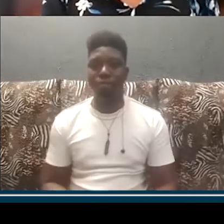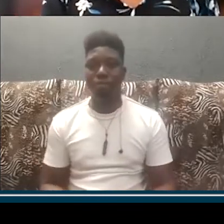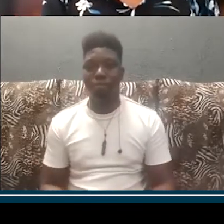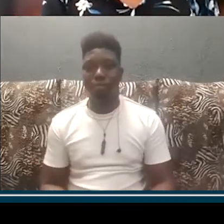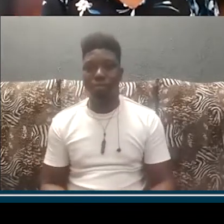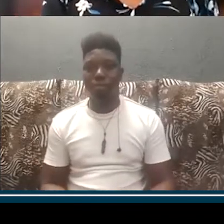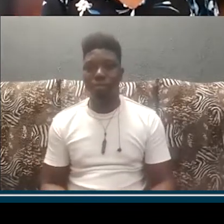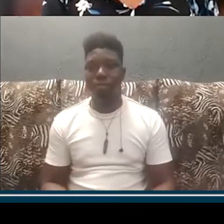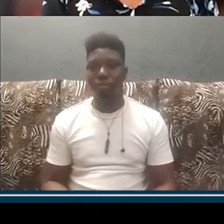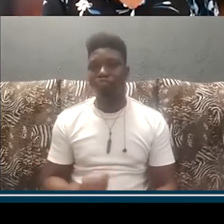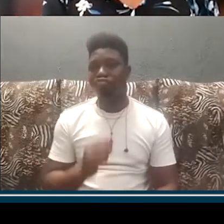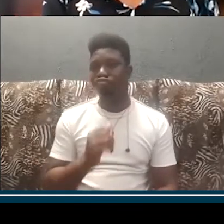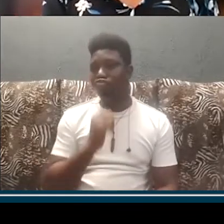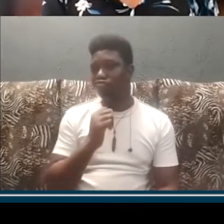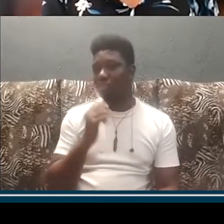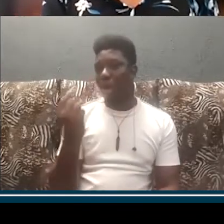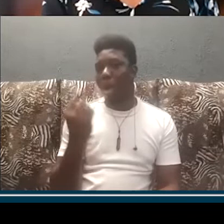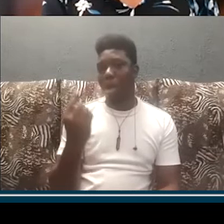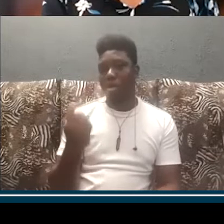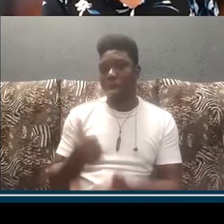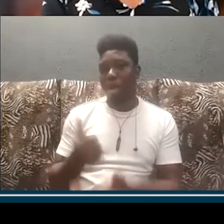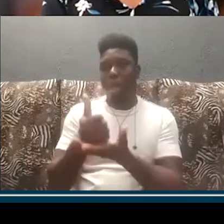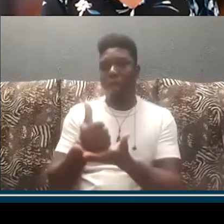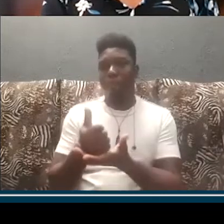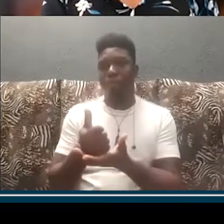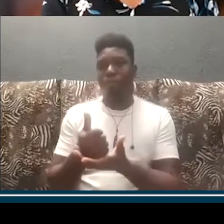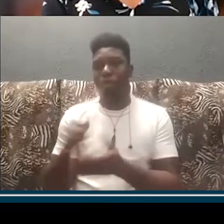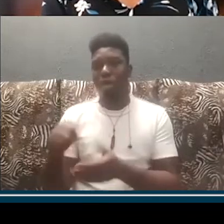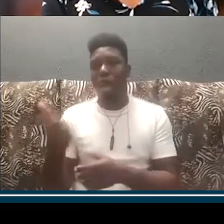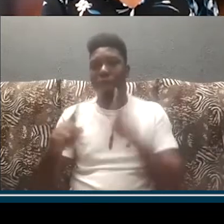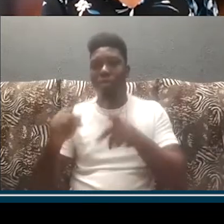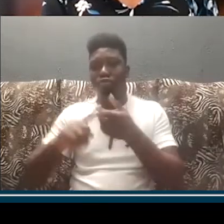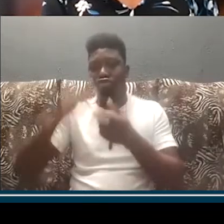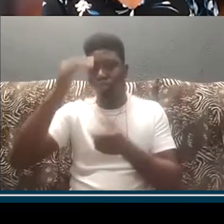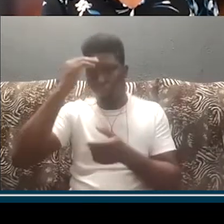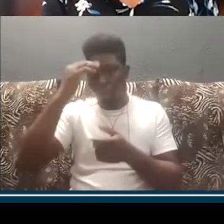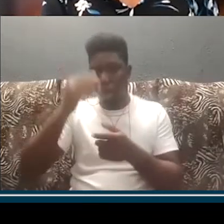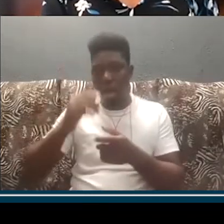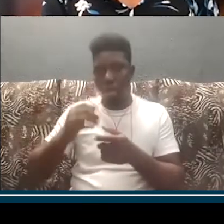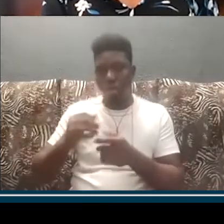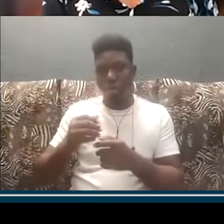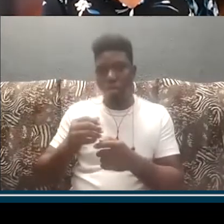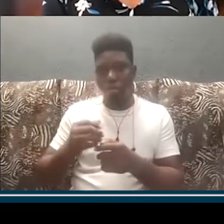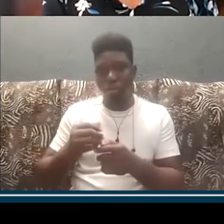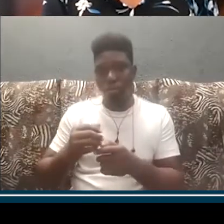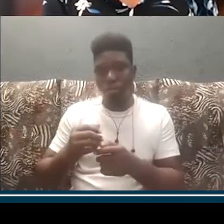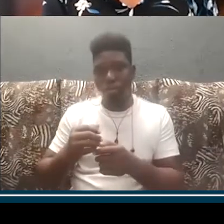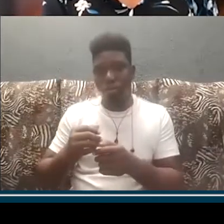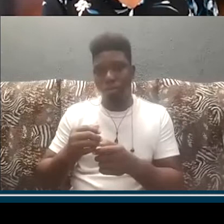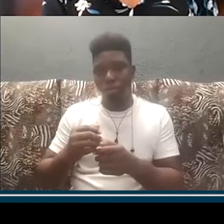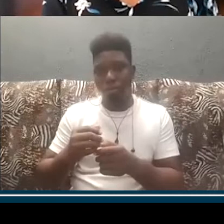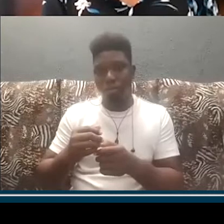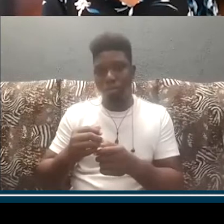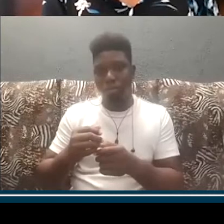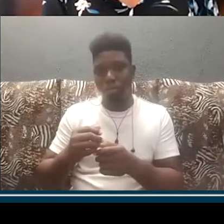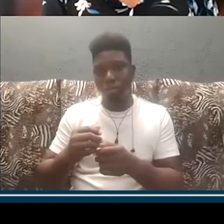will let other people know. But if somebody talking about me, they should give me a chance to answer that